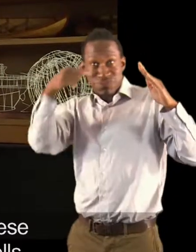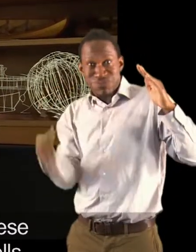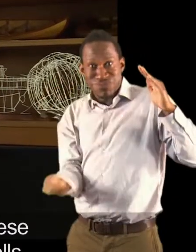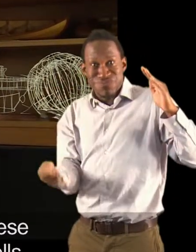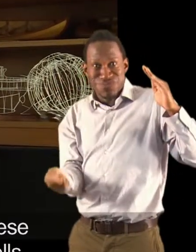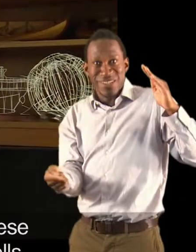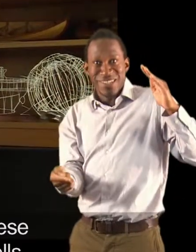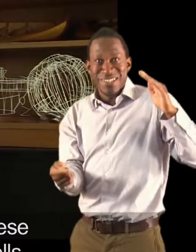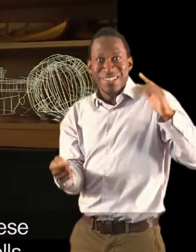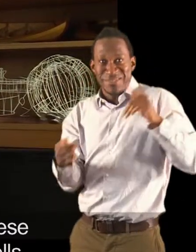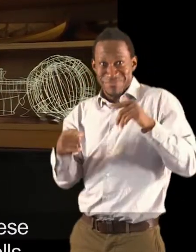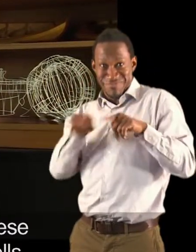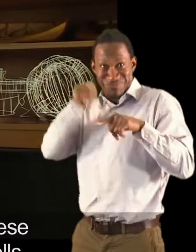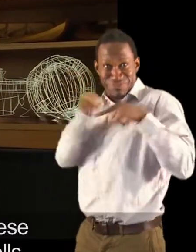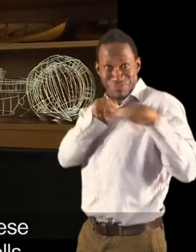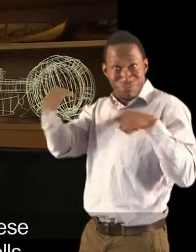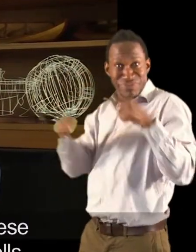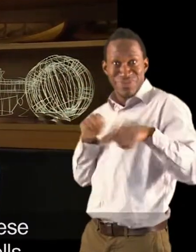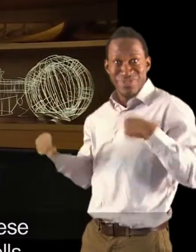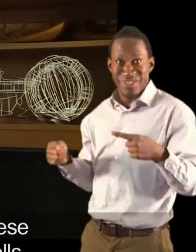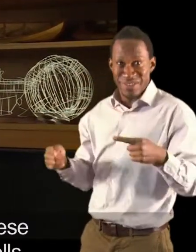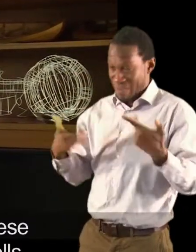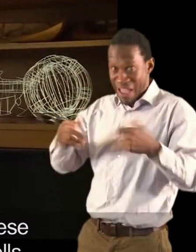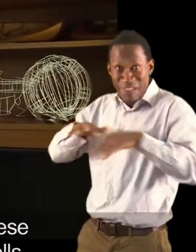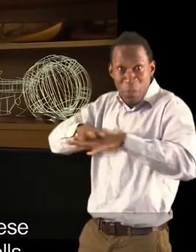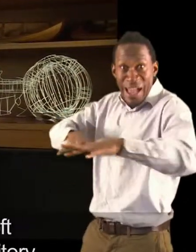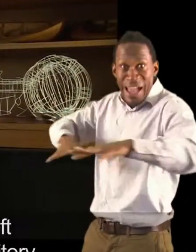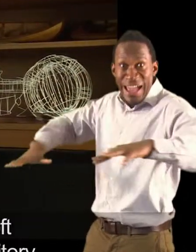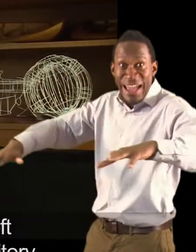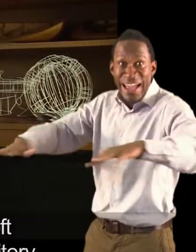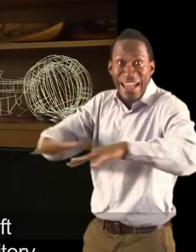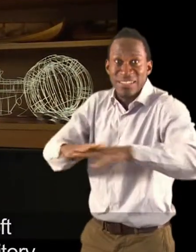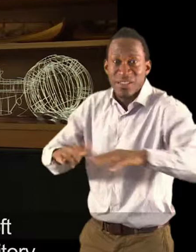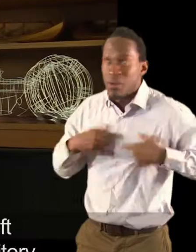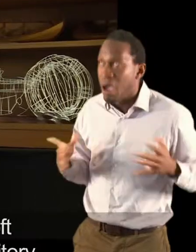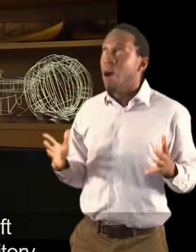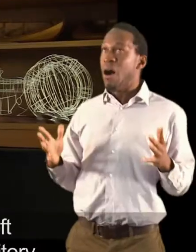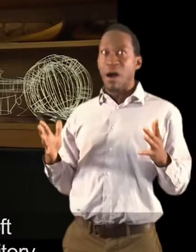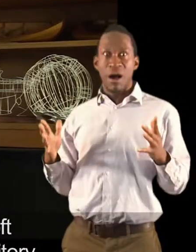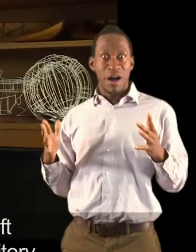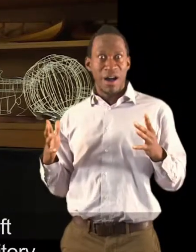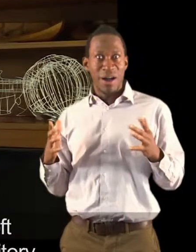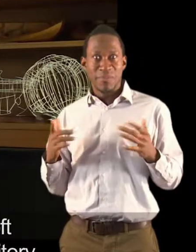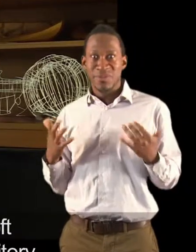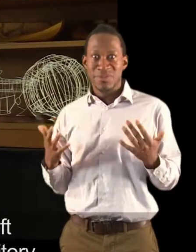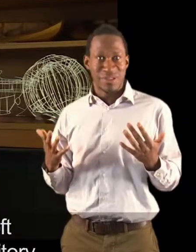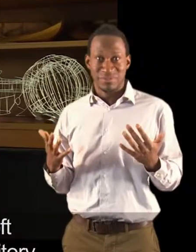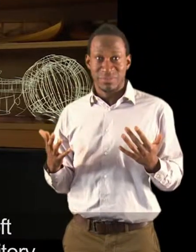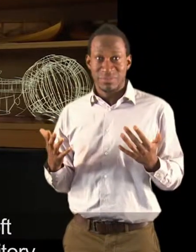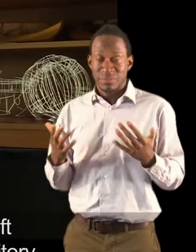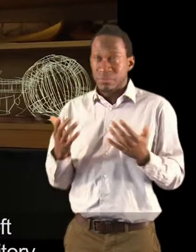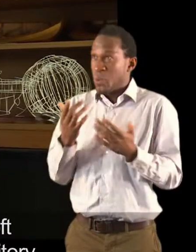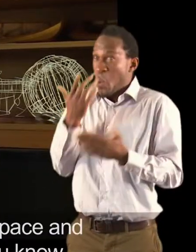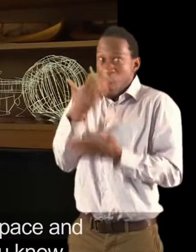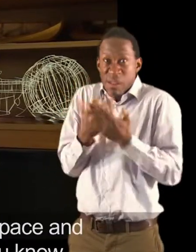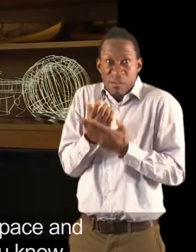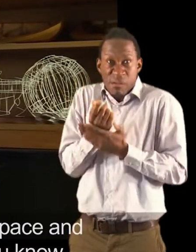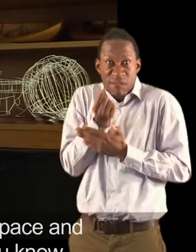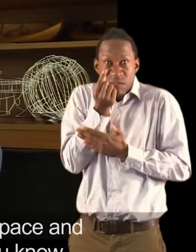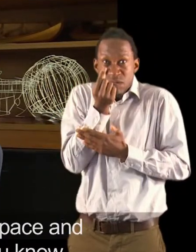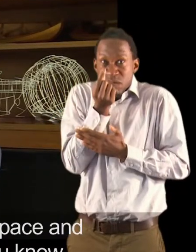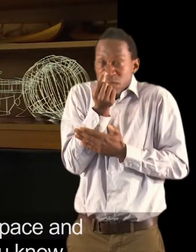hear these blooming cannon shells flying through the loft space above the dormitory